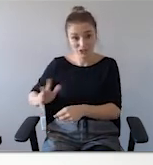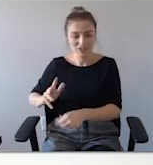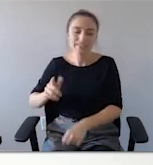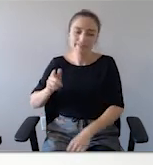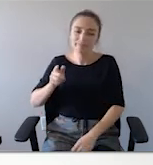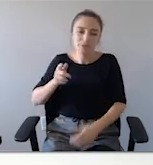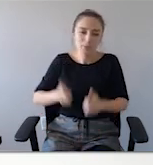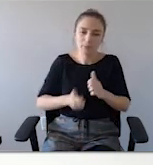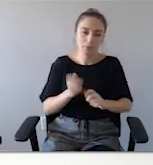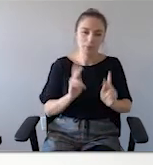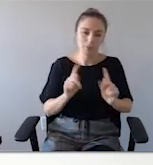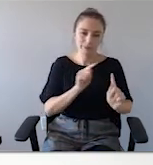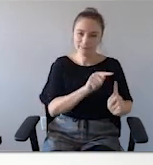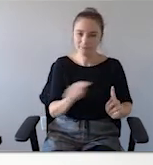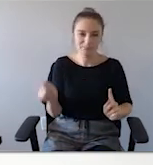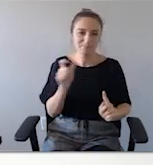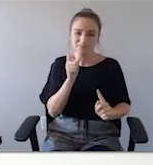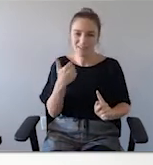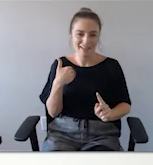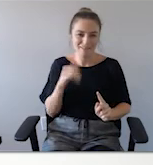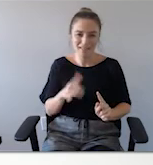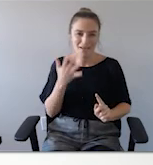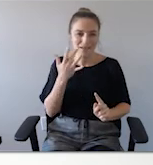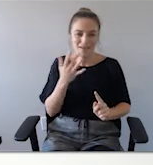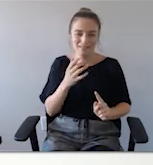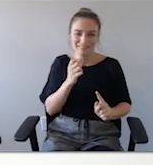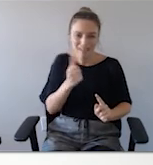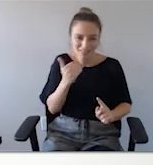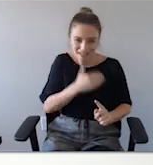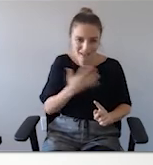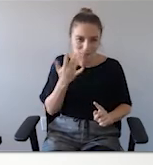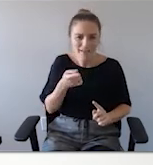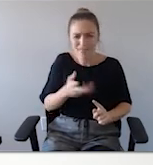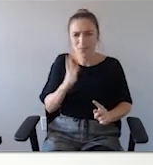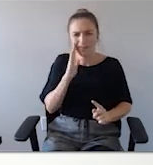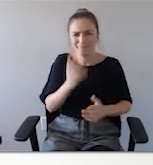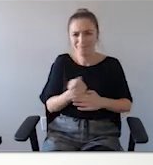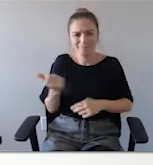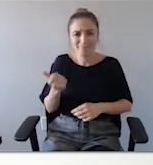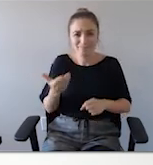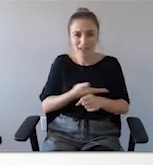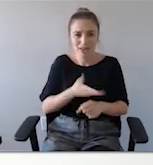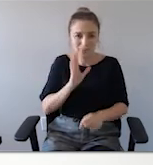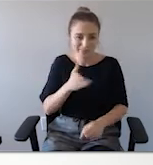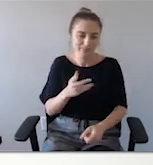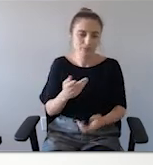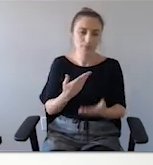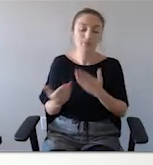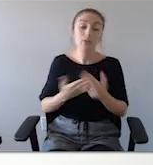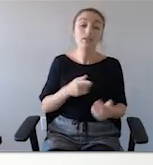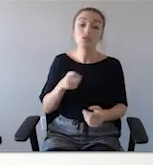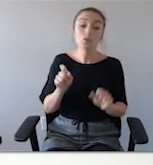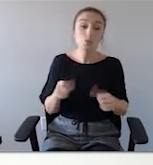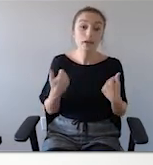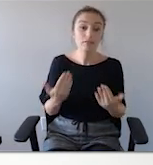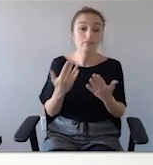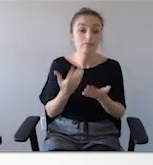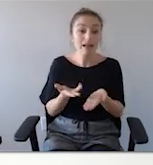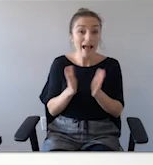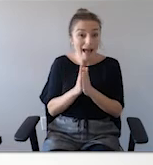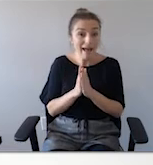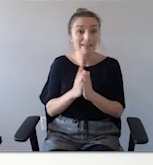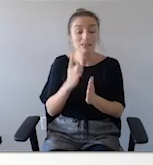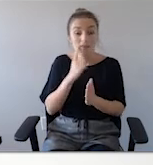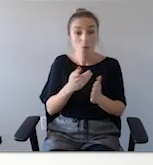So if you're concerned, you can ask to see the service log. You can ask to see the data. They